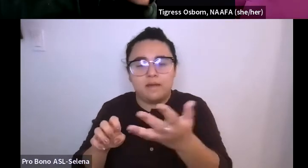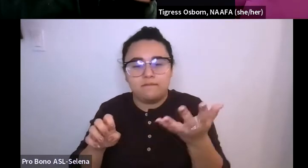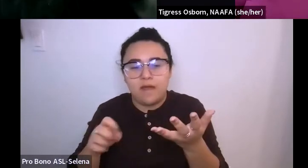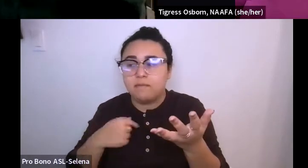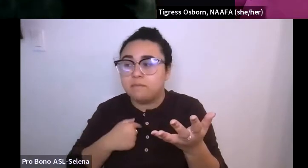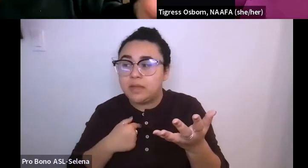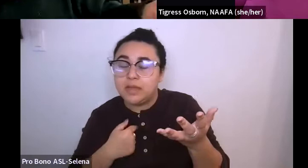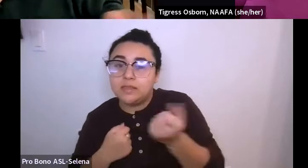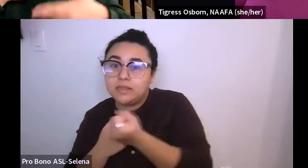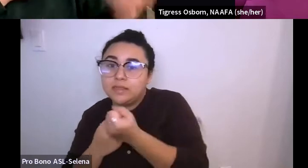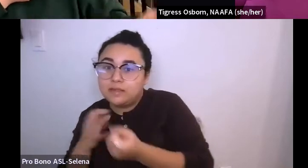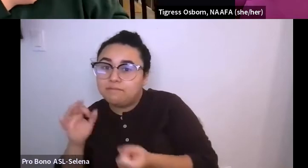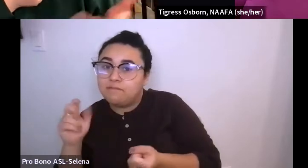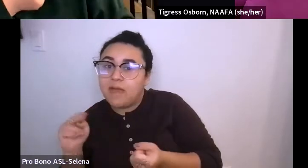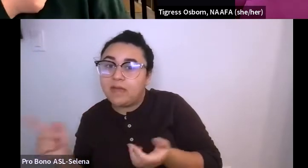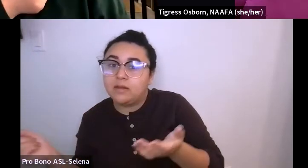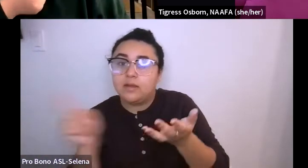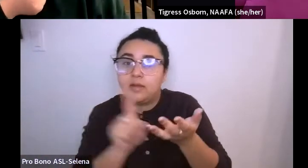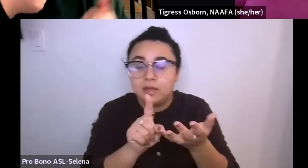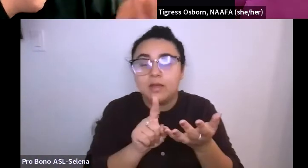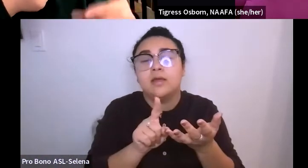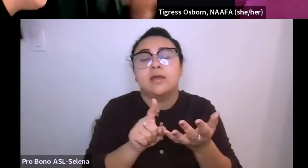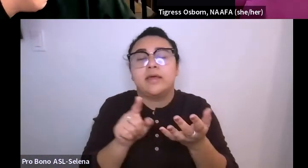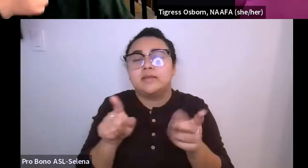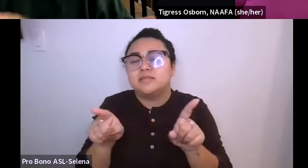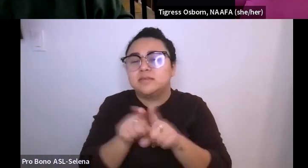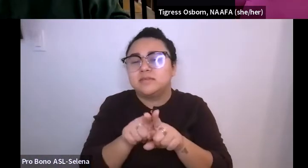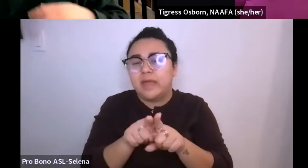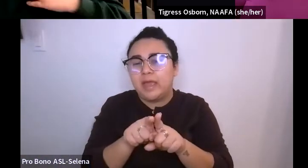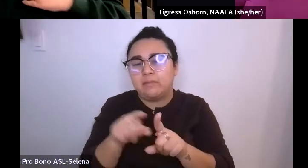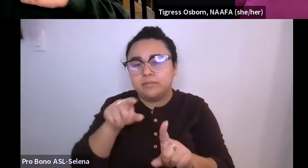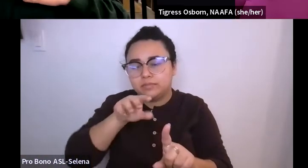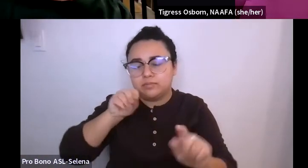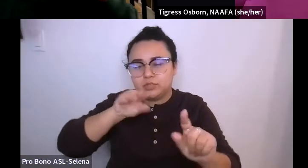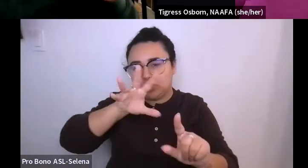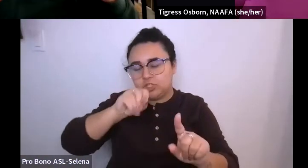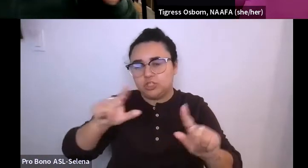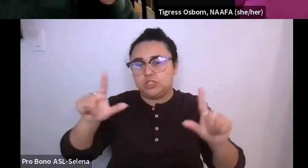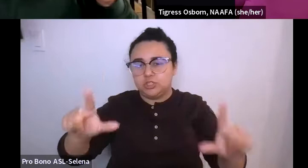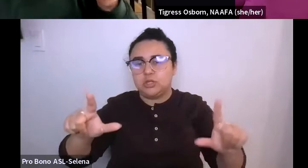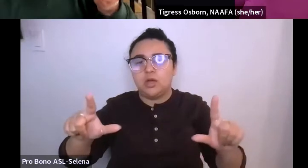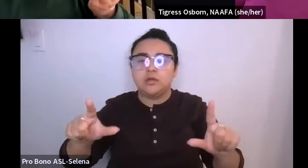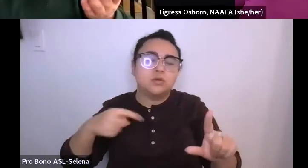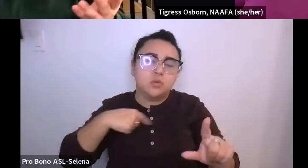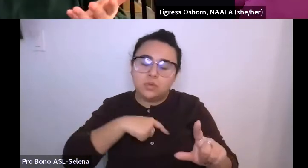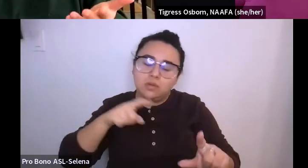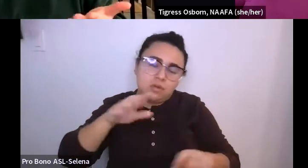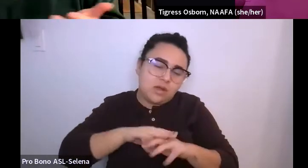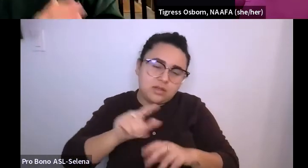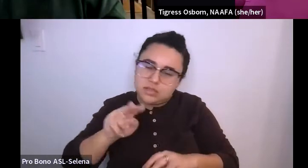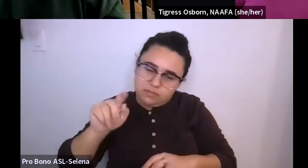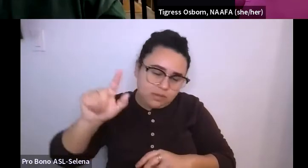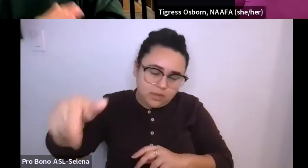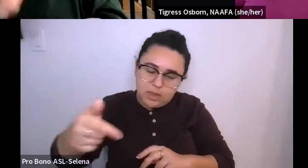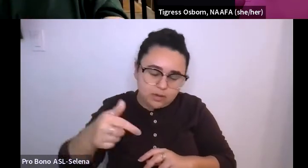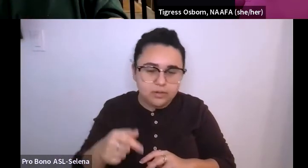on TV and say, oh, watch us on Sunday for this interview. And it was, you know,